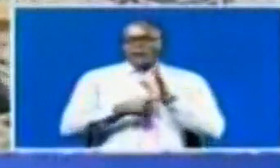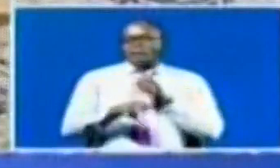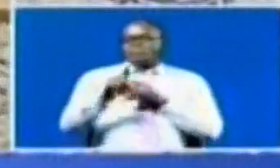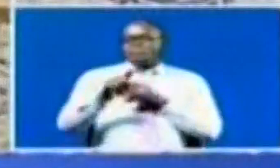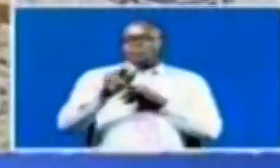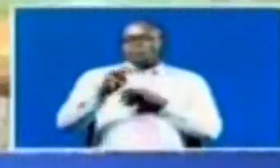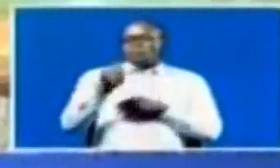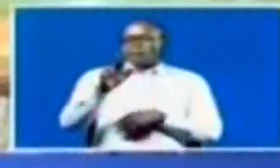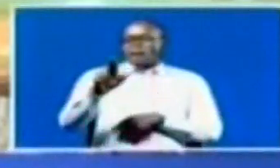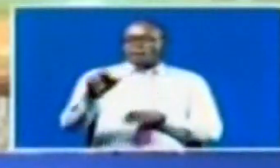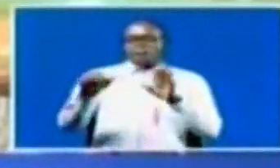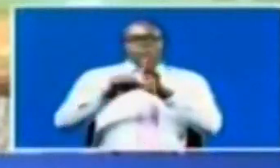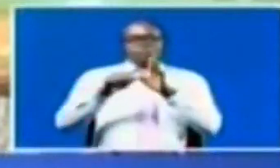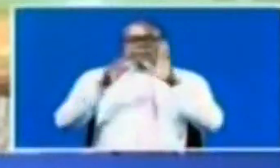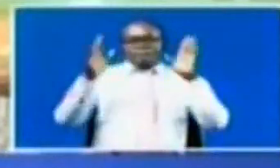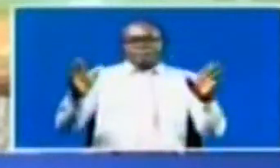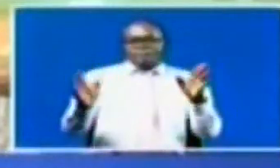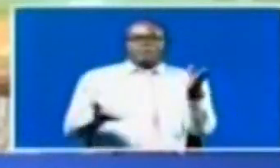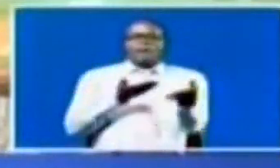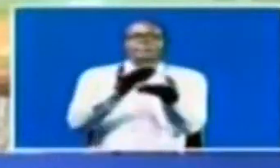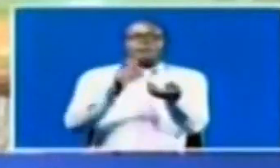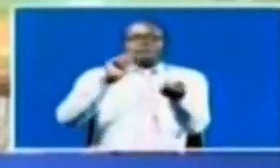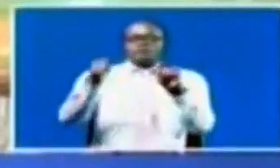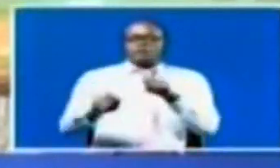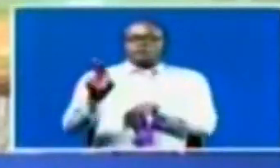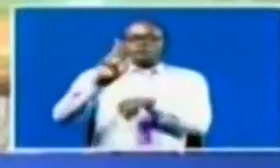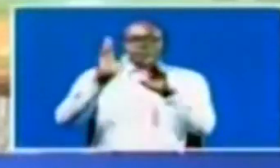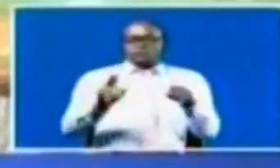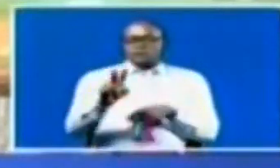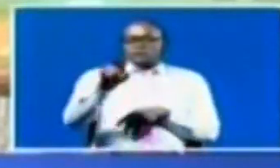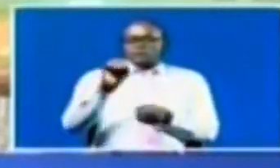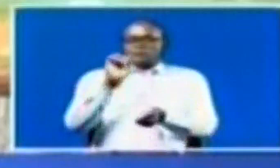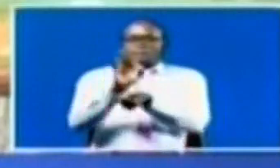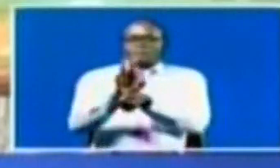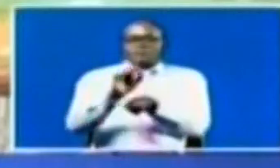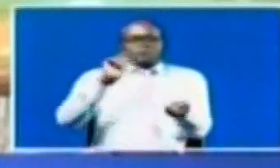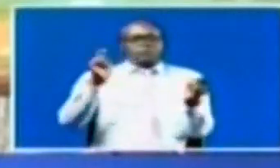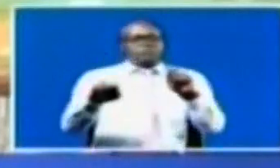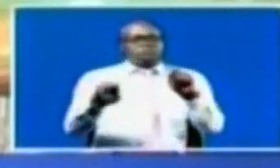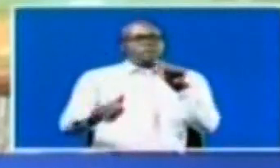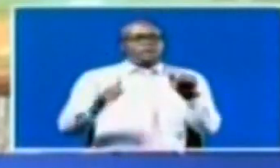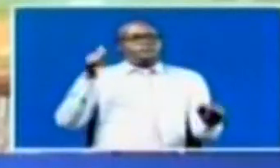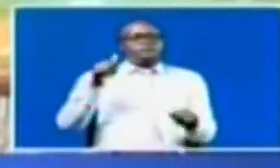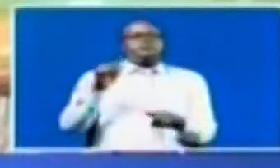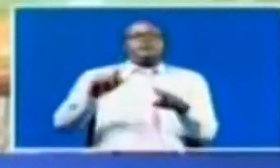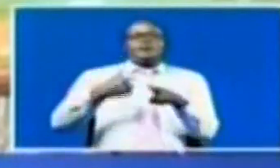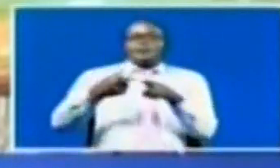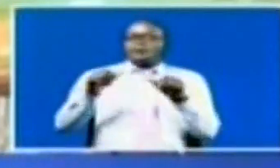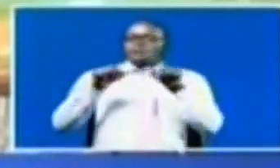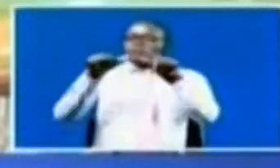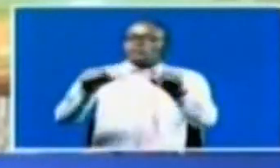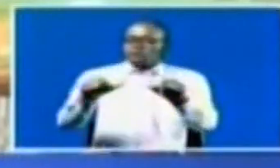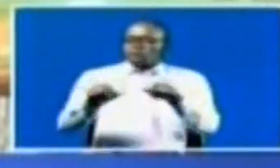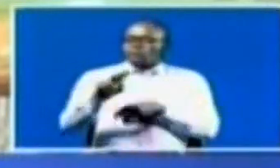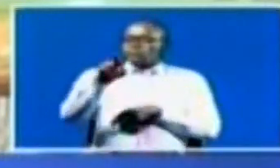imekuwa kero kwa muda. They applied for change of user in 2013. We objected to change of user. They then kept quiet, and then